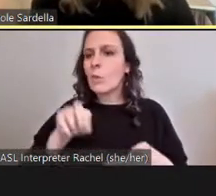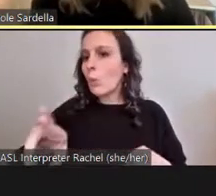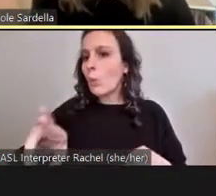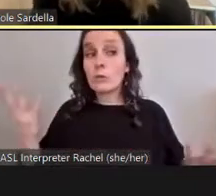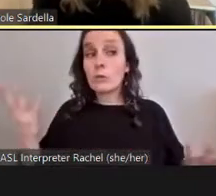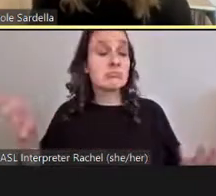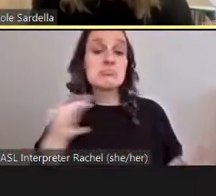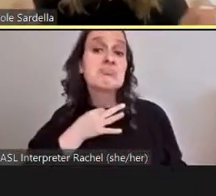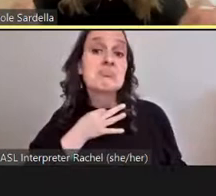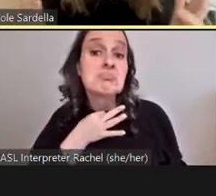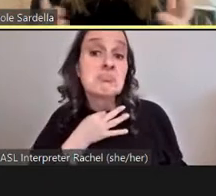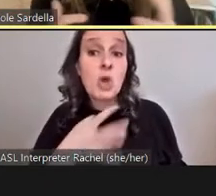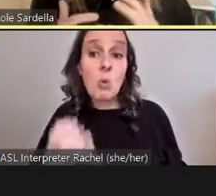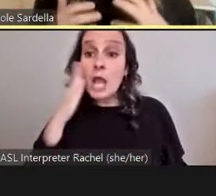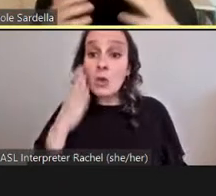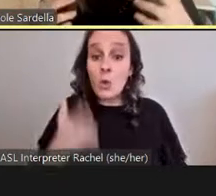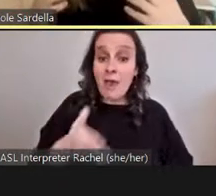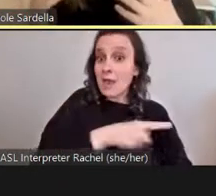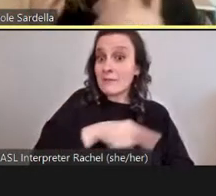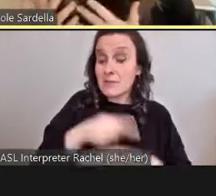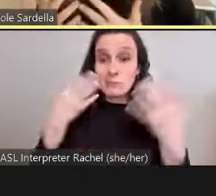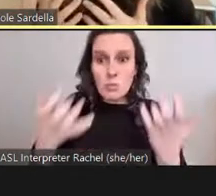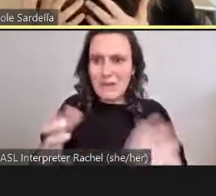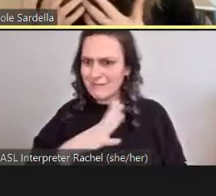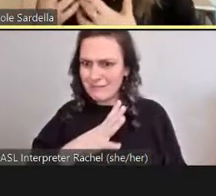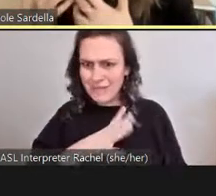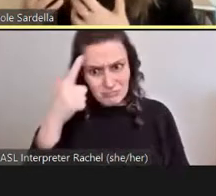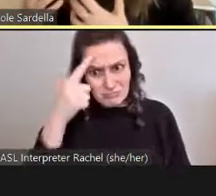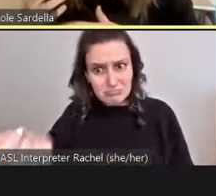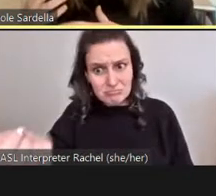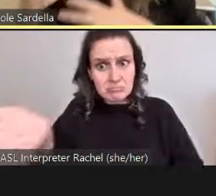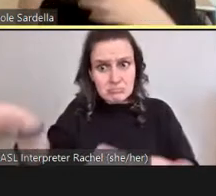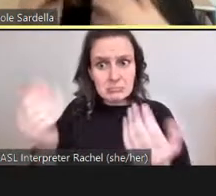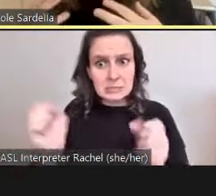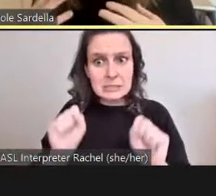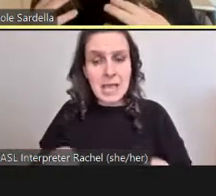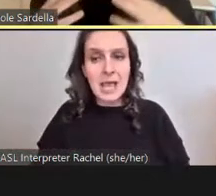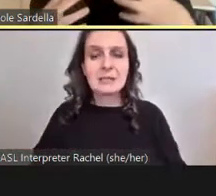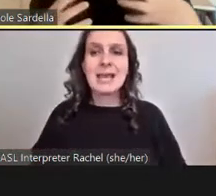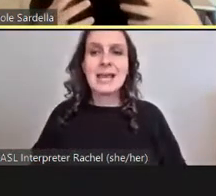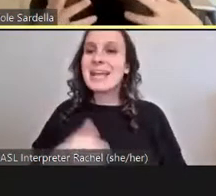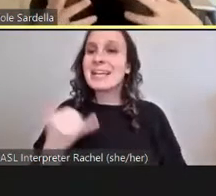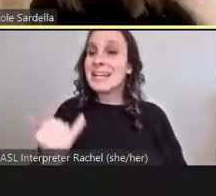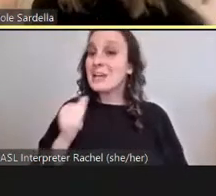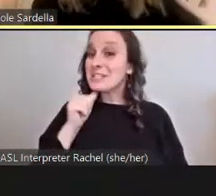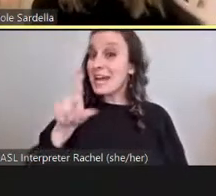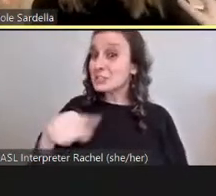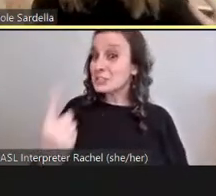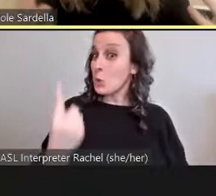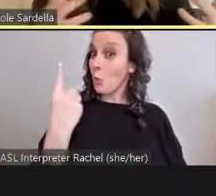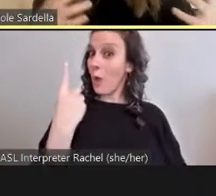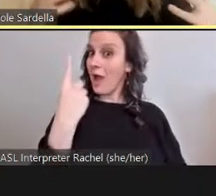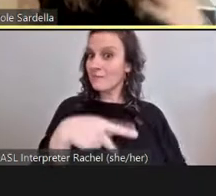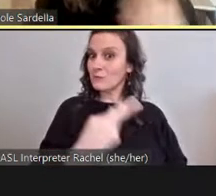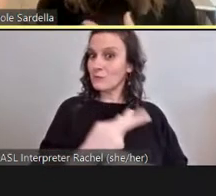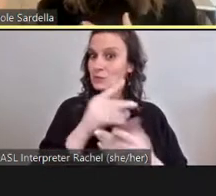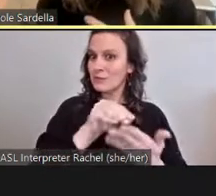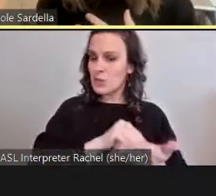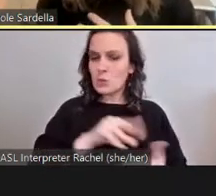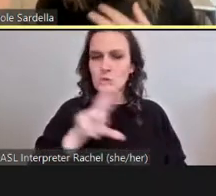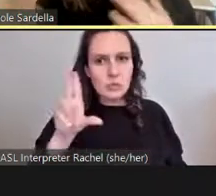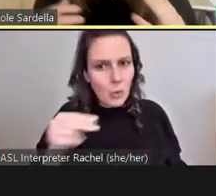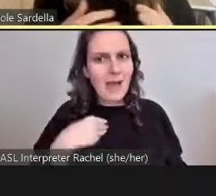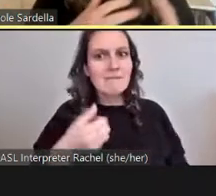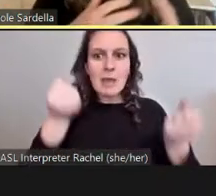want to know in advance. And now it's not just one version of notes. We provide